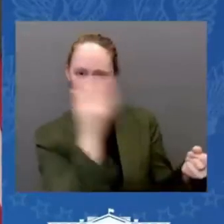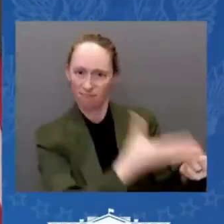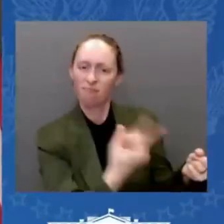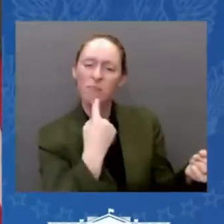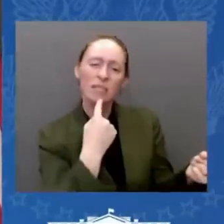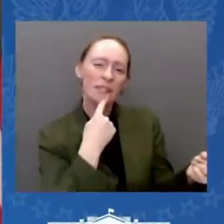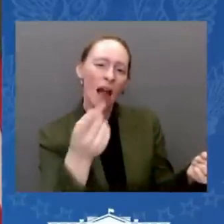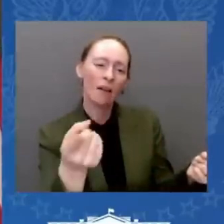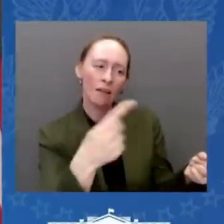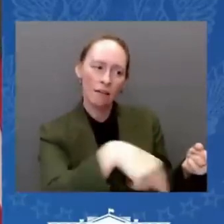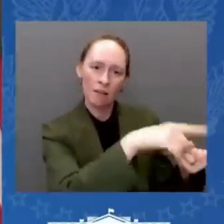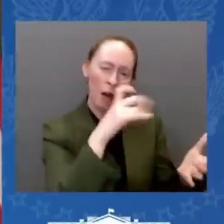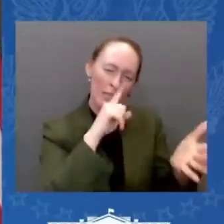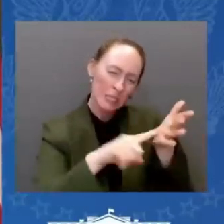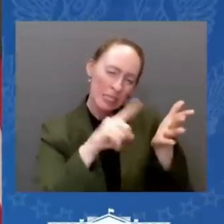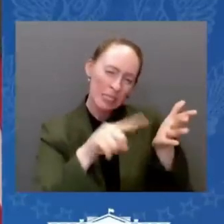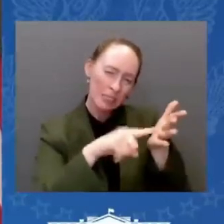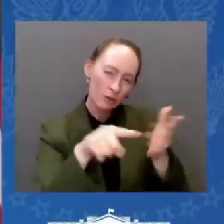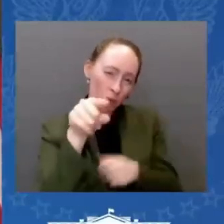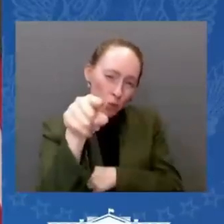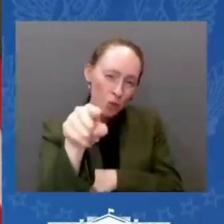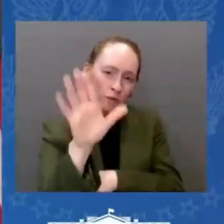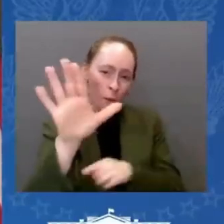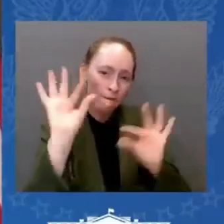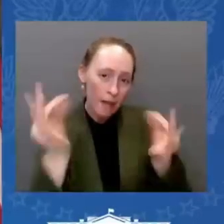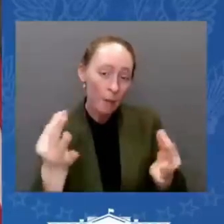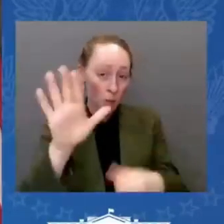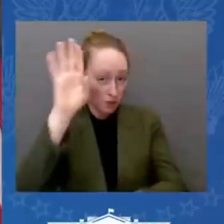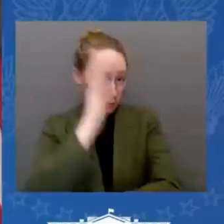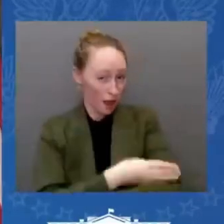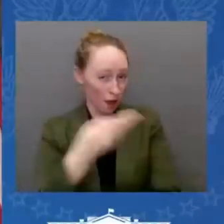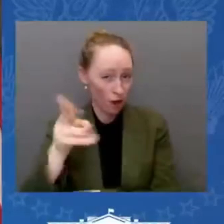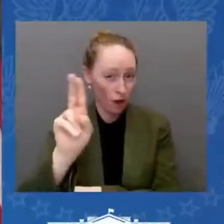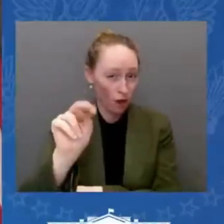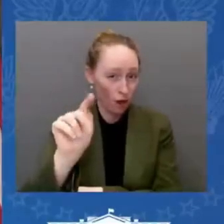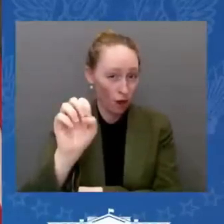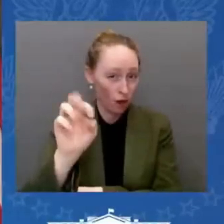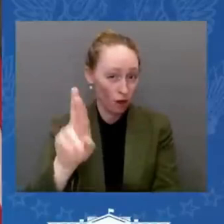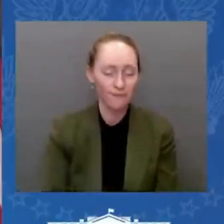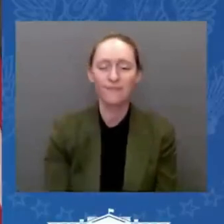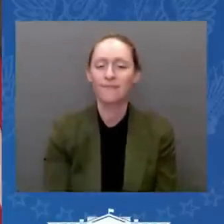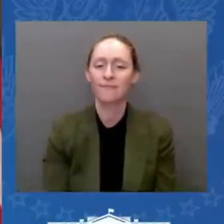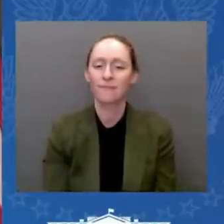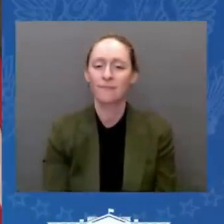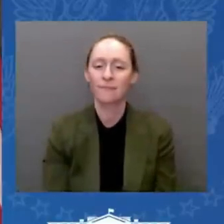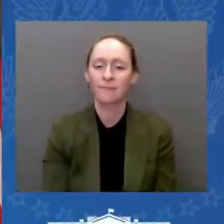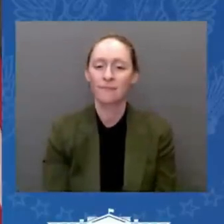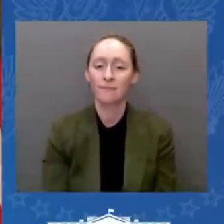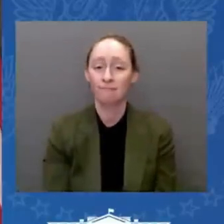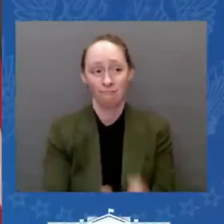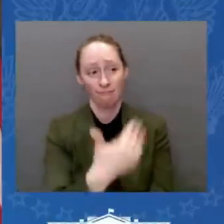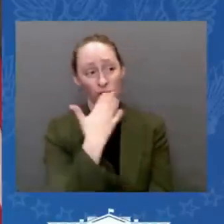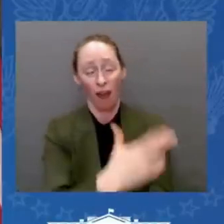your son Hunter's business dealings? Lots of luck in your senior year, as my coach used to say. Look, I think the American public wants